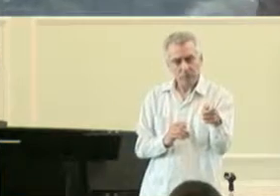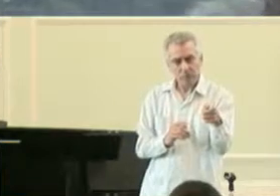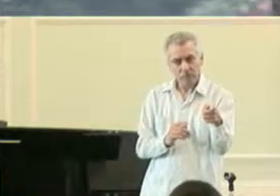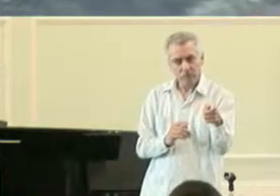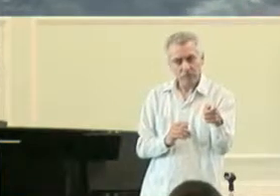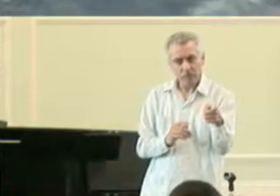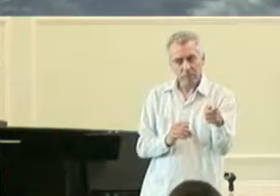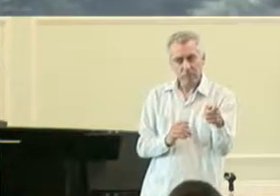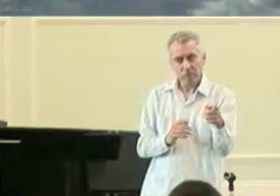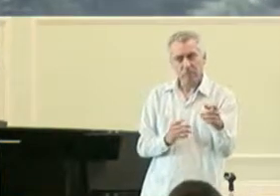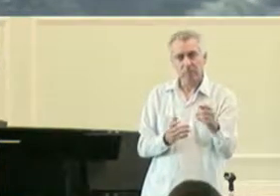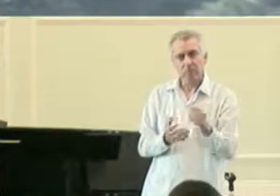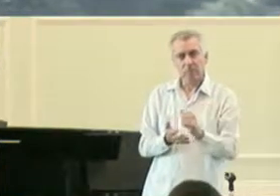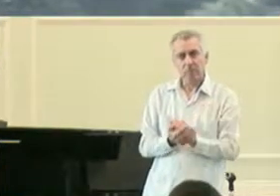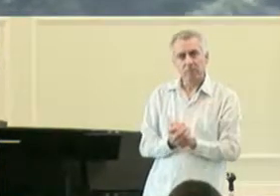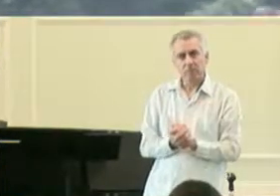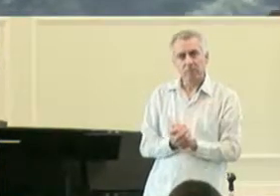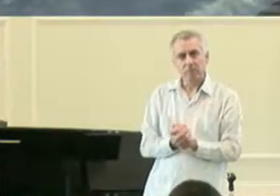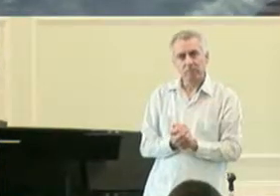And so,